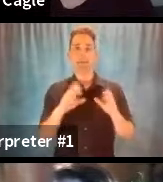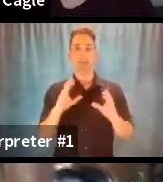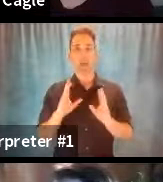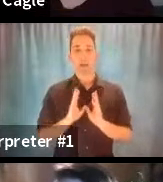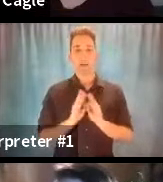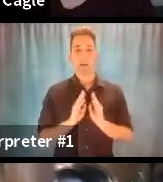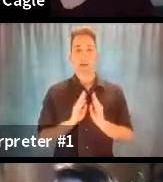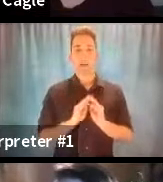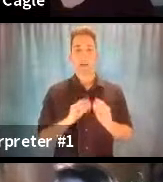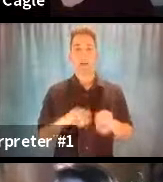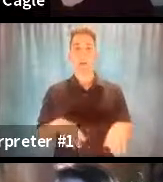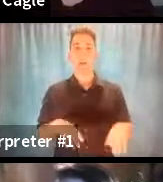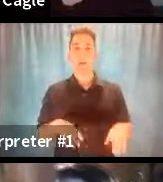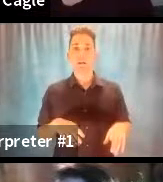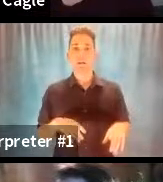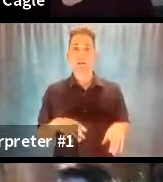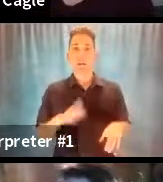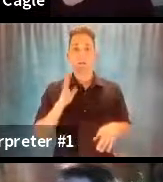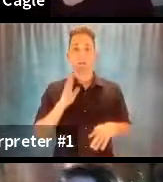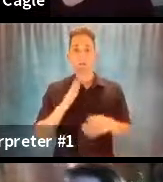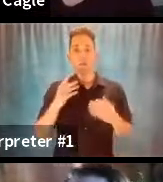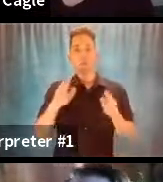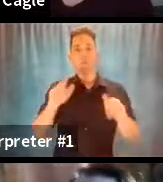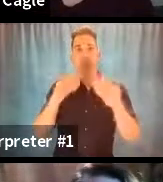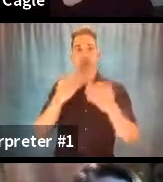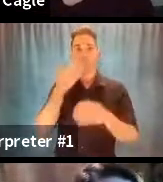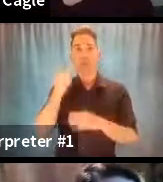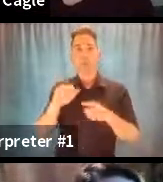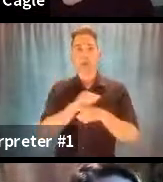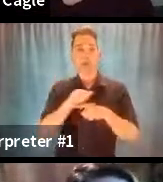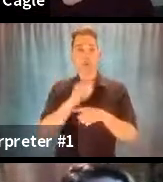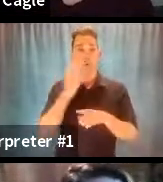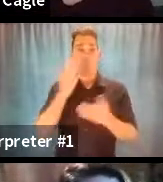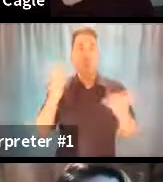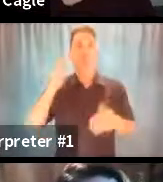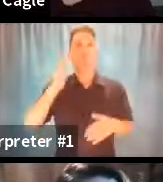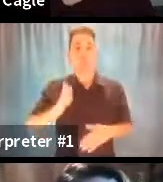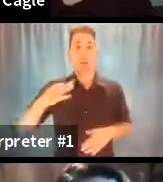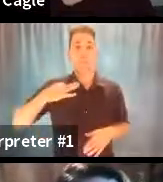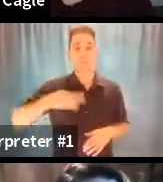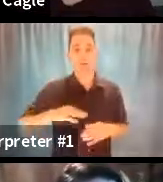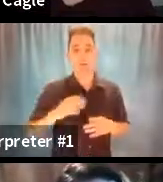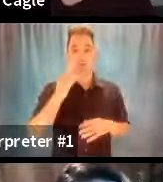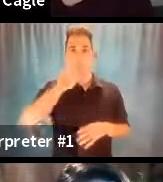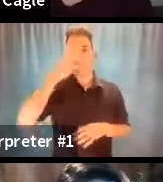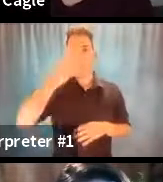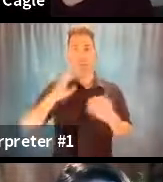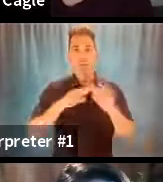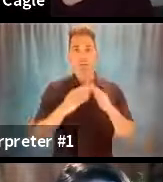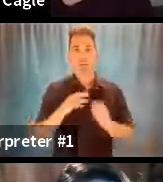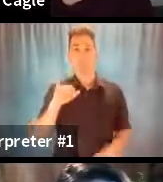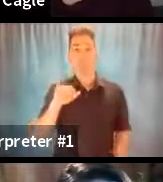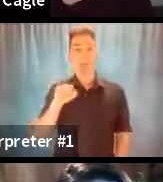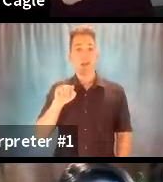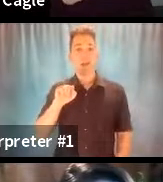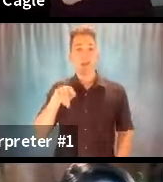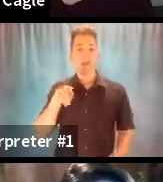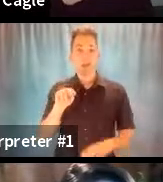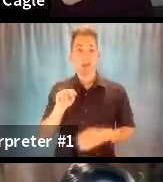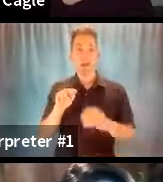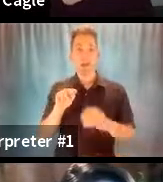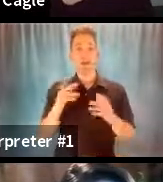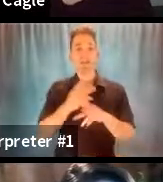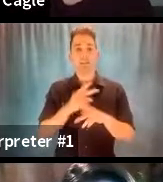best practices that would benefit the immigrant community. Additionally, the ISPN has found that there is an overwhelming need